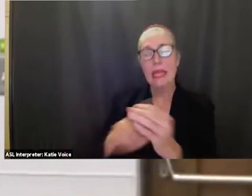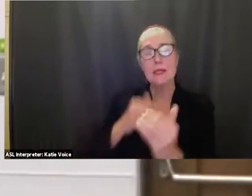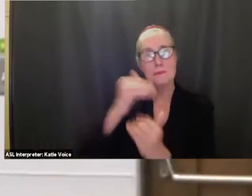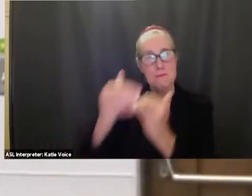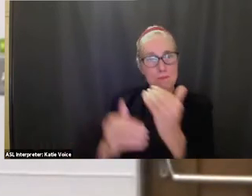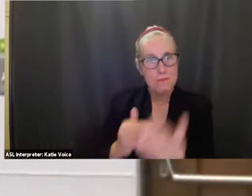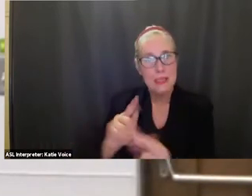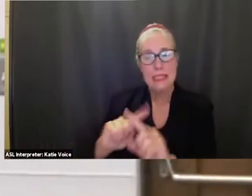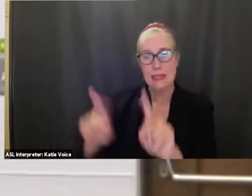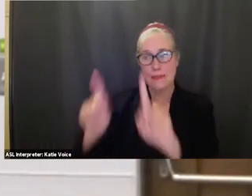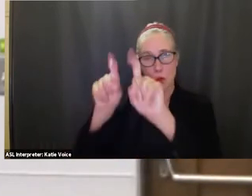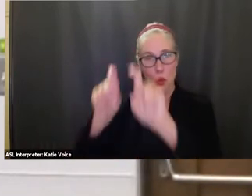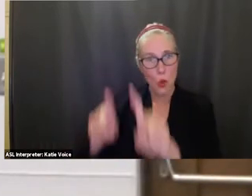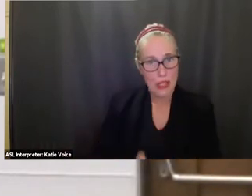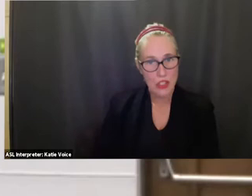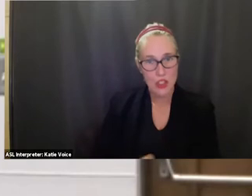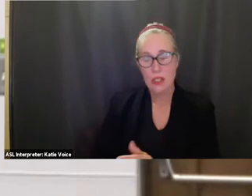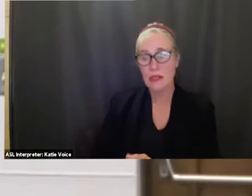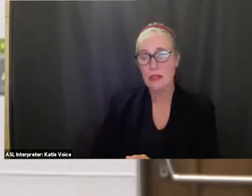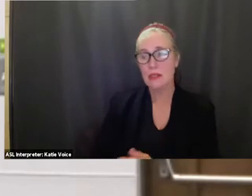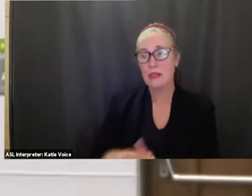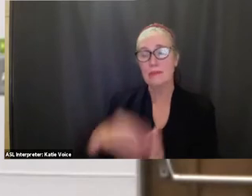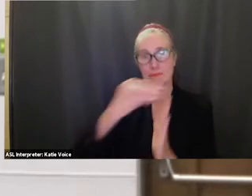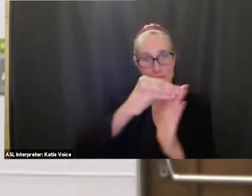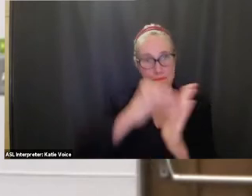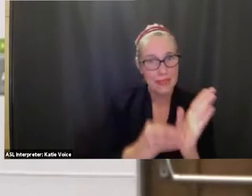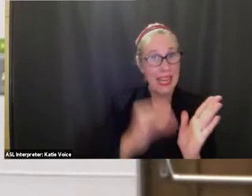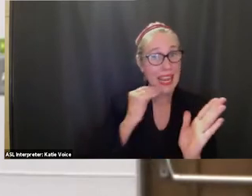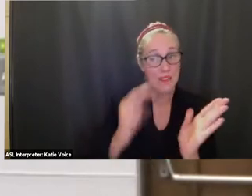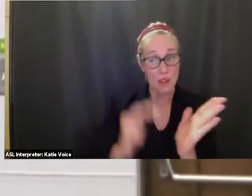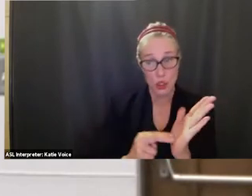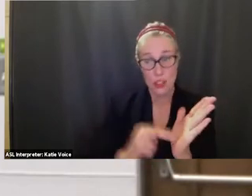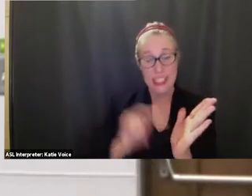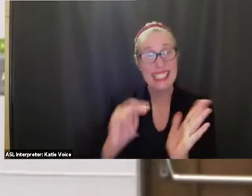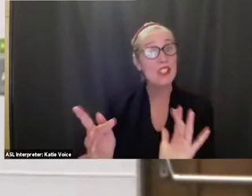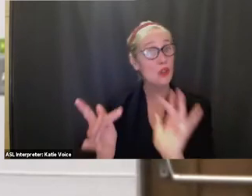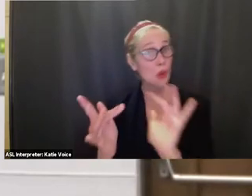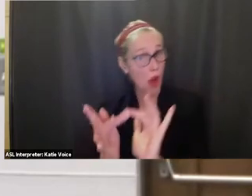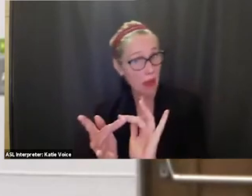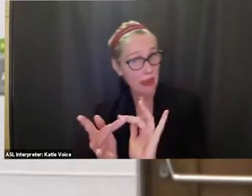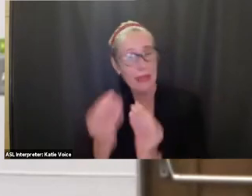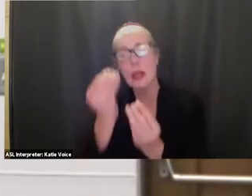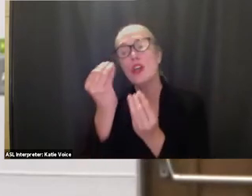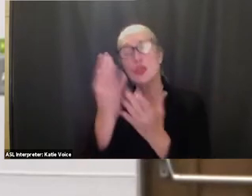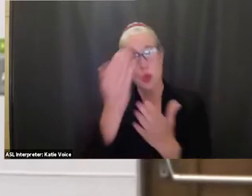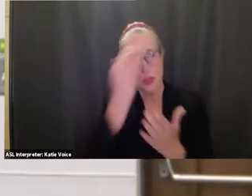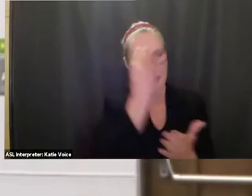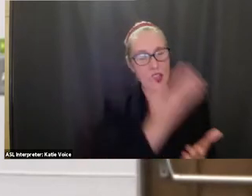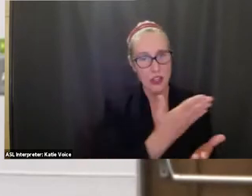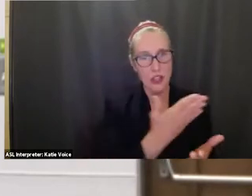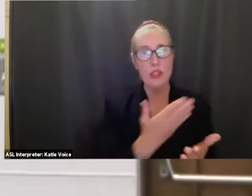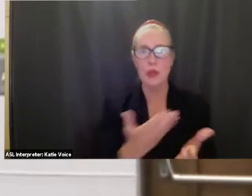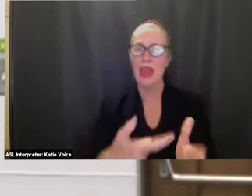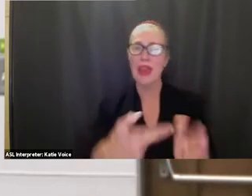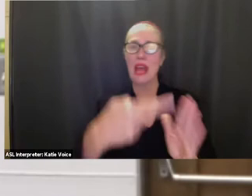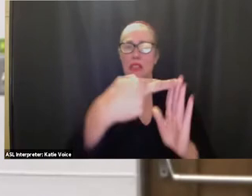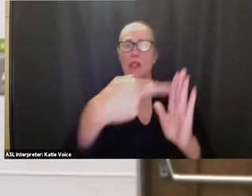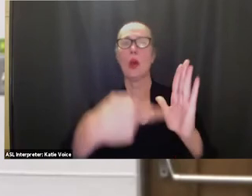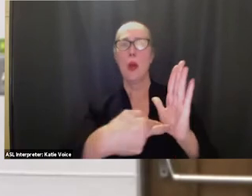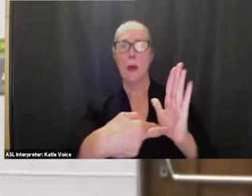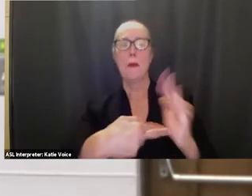of questions um and then if the nurse needs to contact them they'll notify the nurse so they go through a protocol